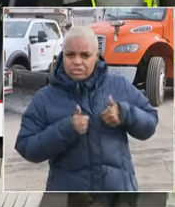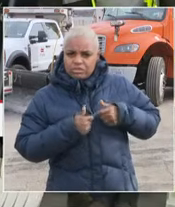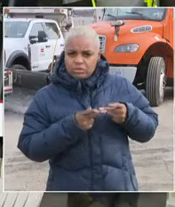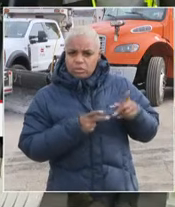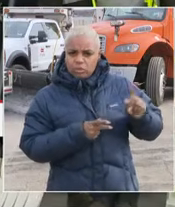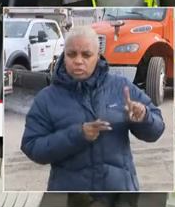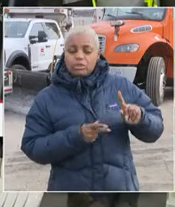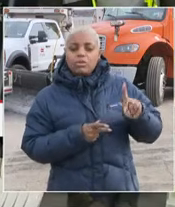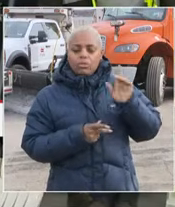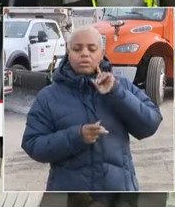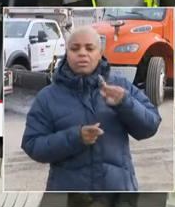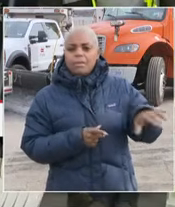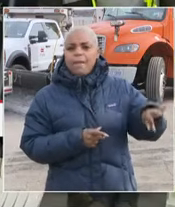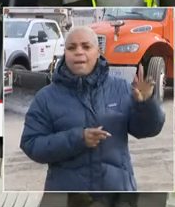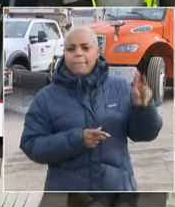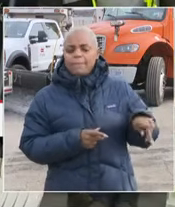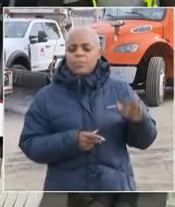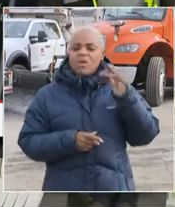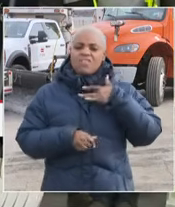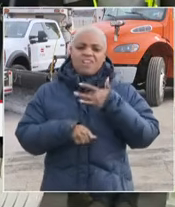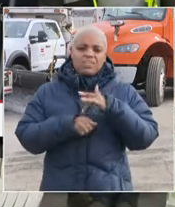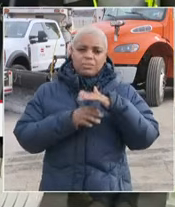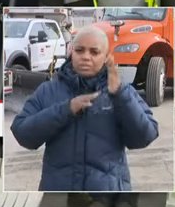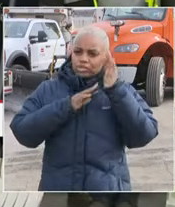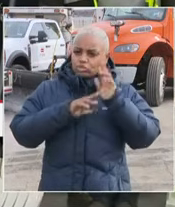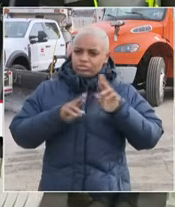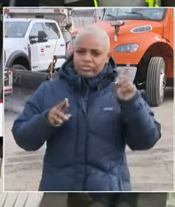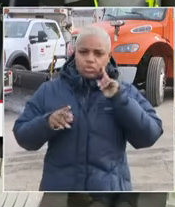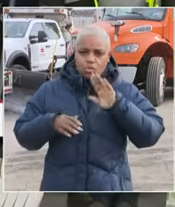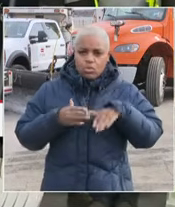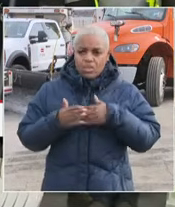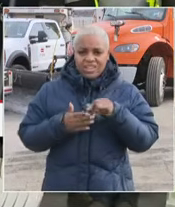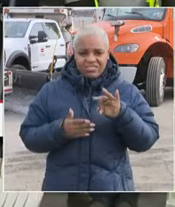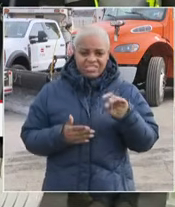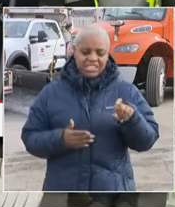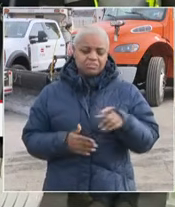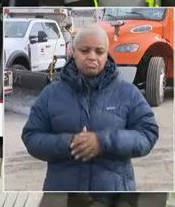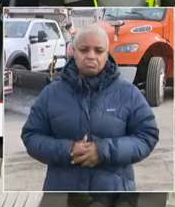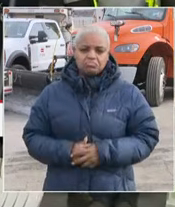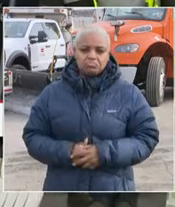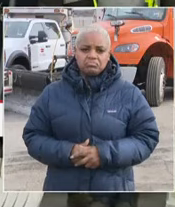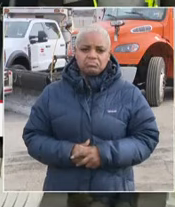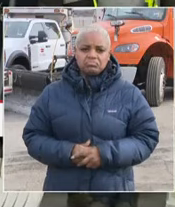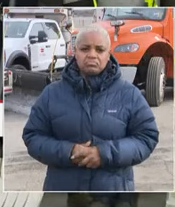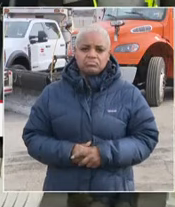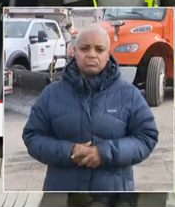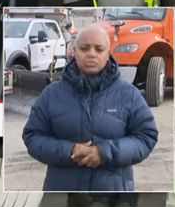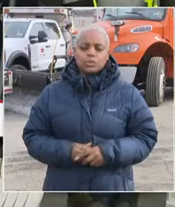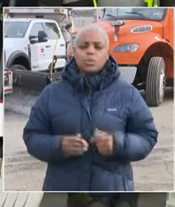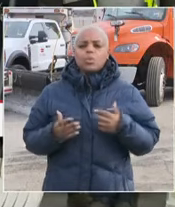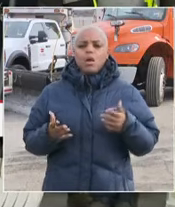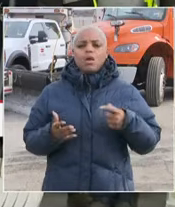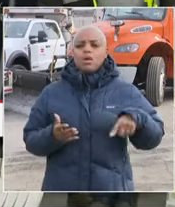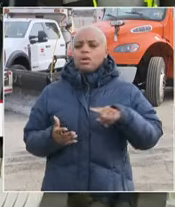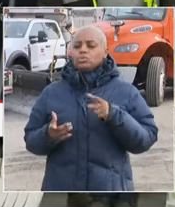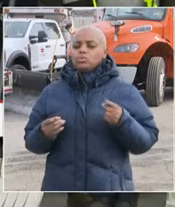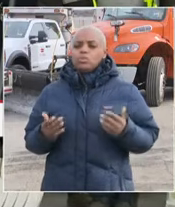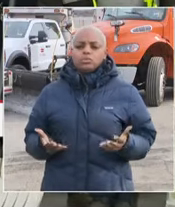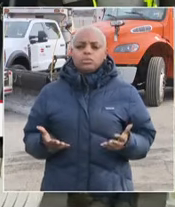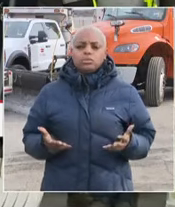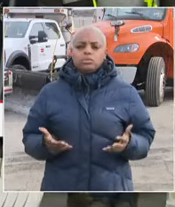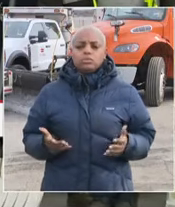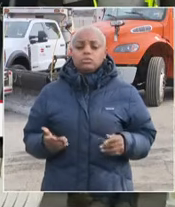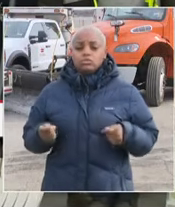be prepared by charging your devices, locating your shovel, finding